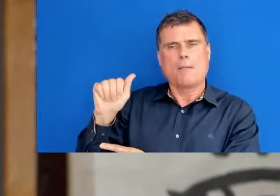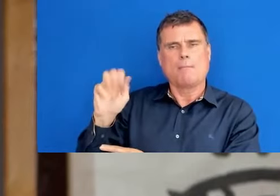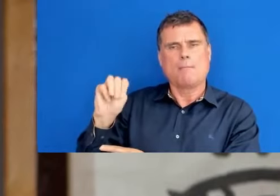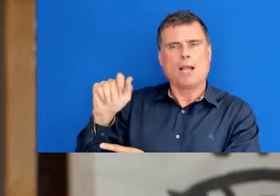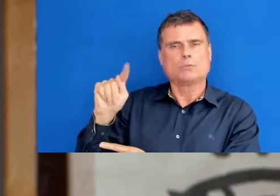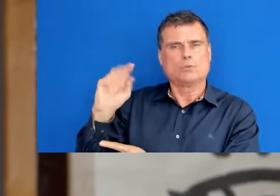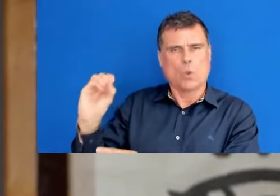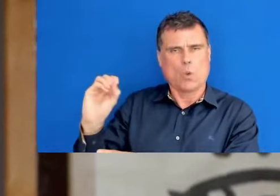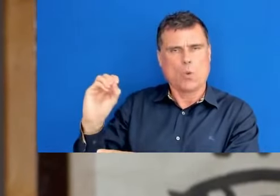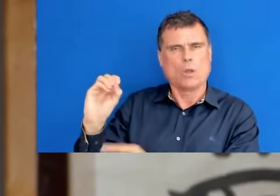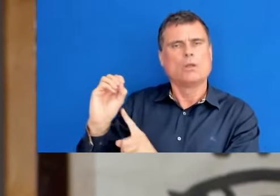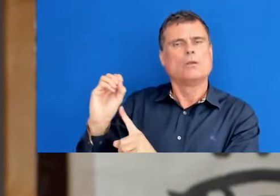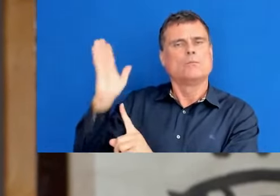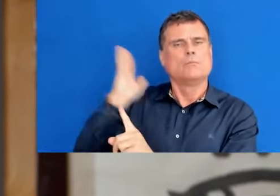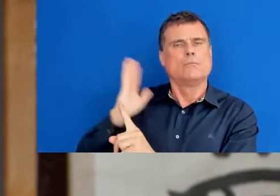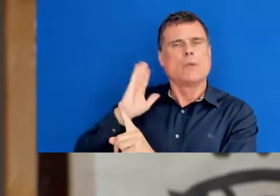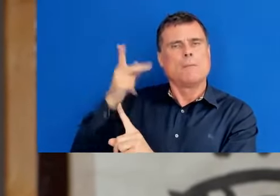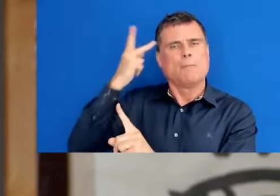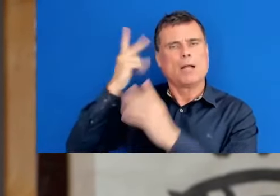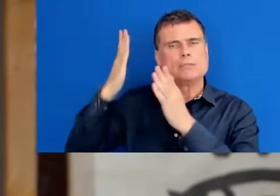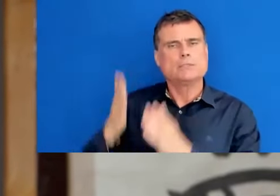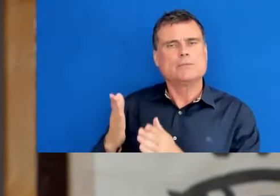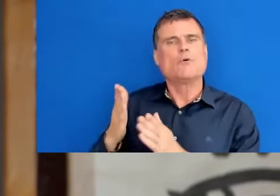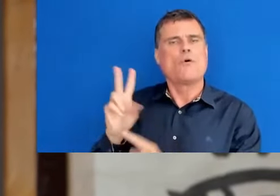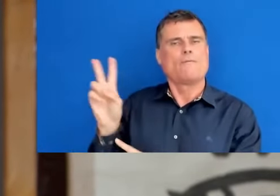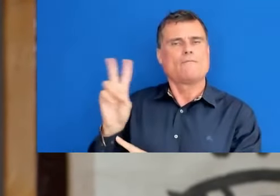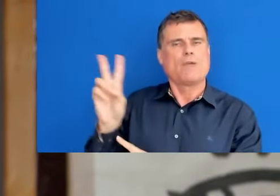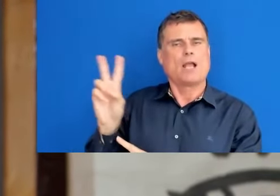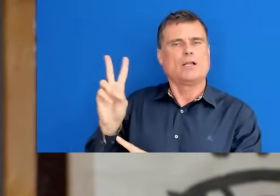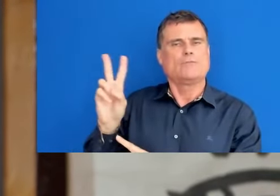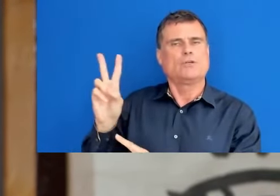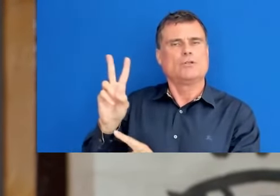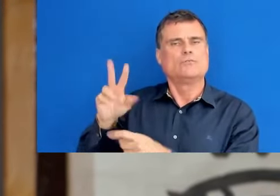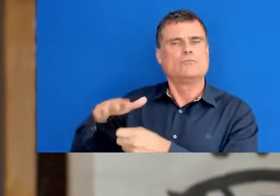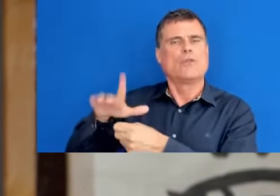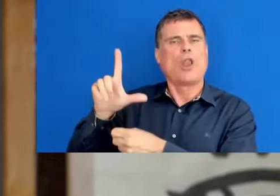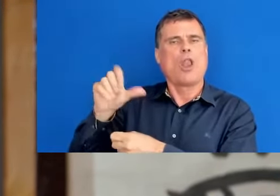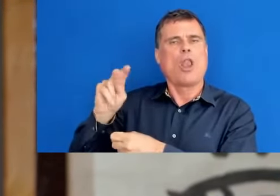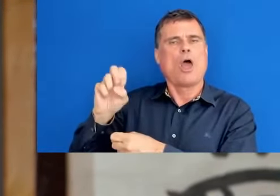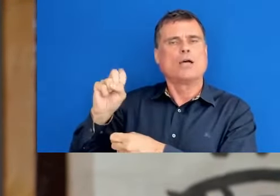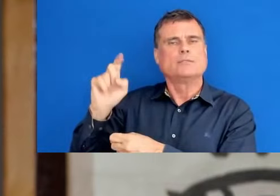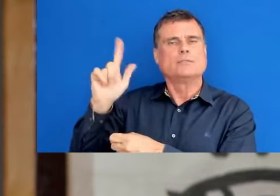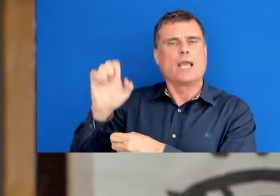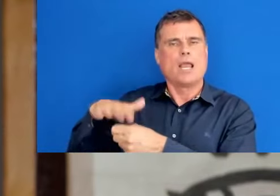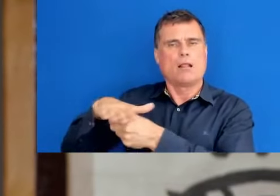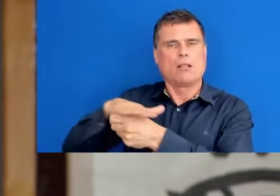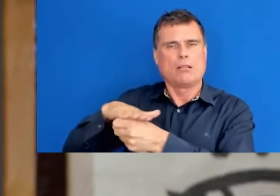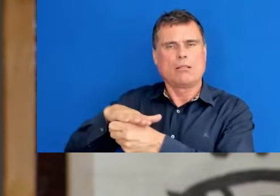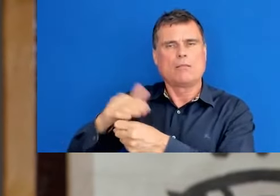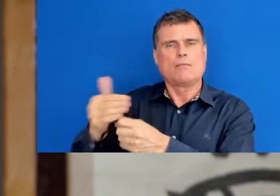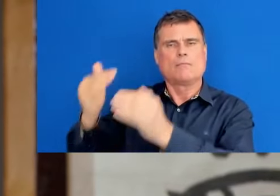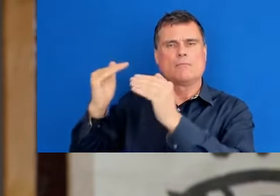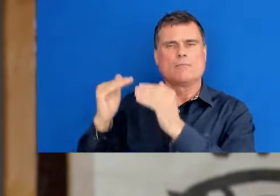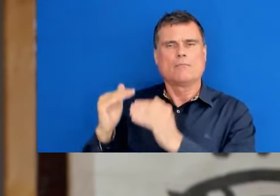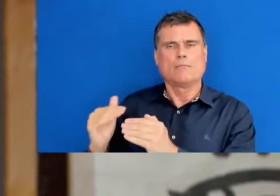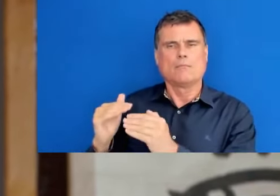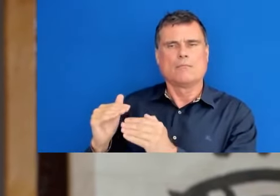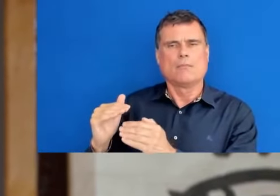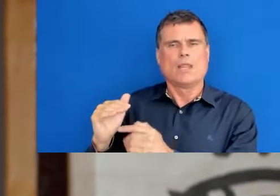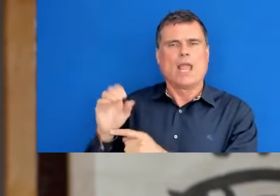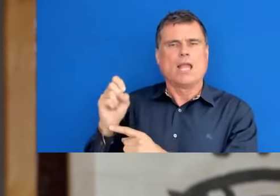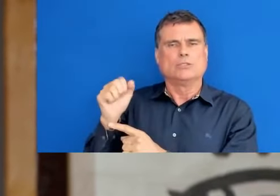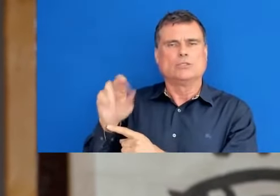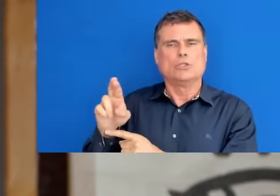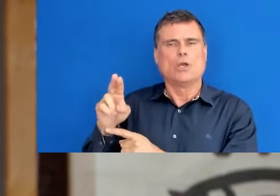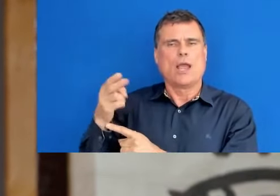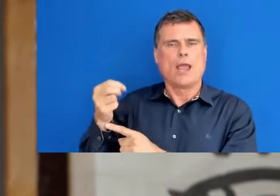Vancouver Lonsdale. Thank you. Elders Mary Kitagawa and Aki